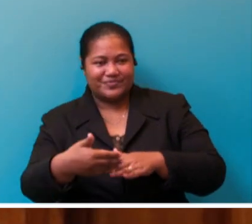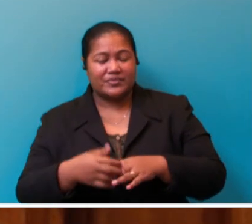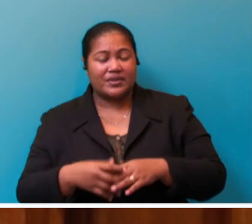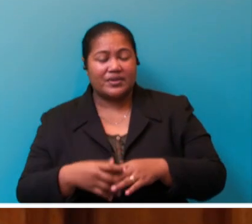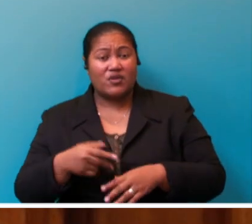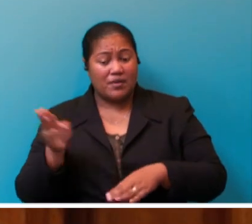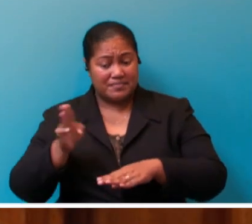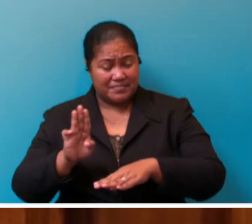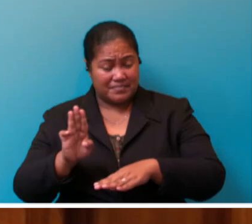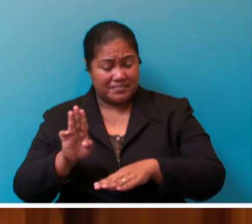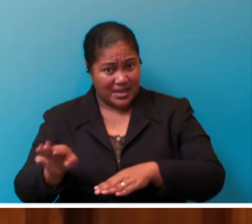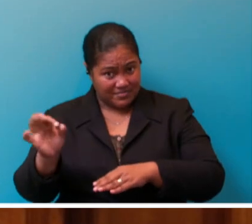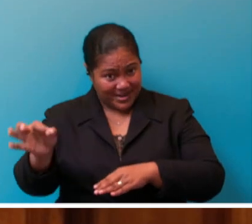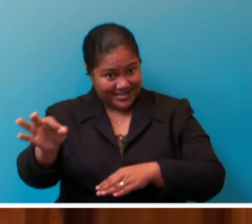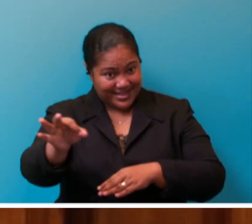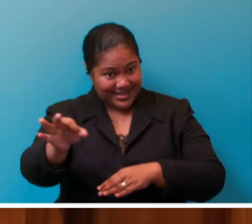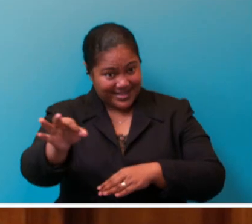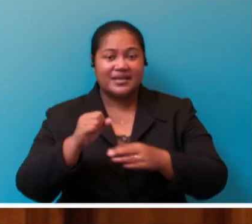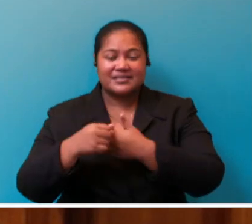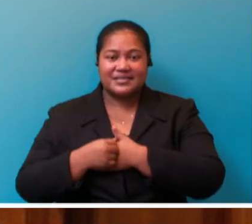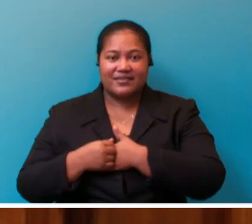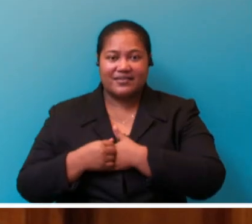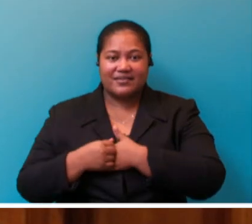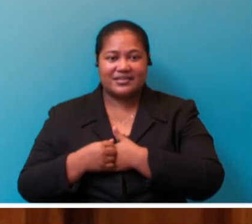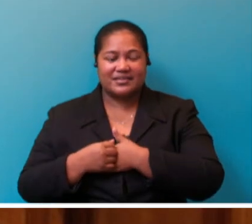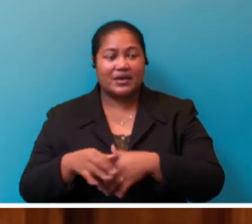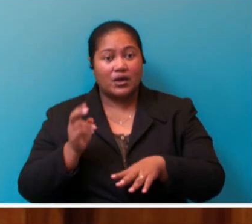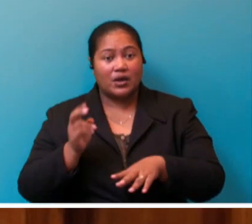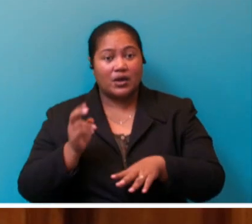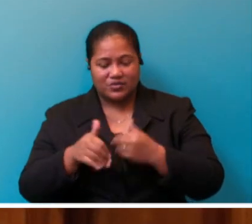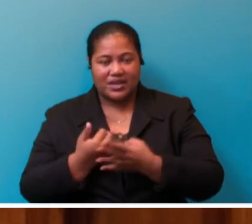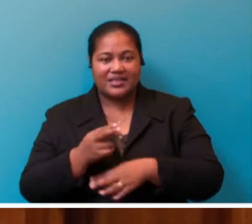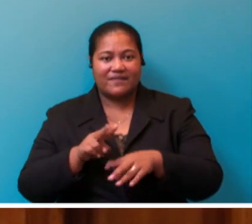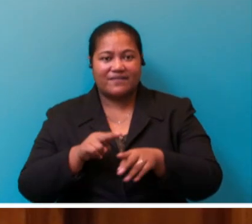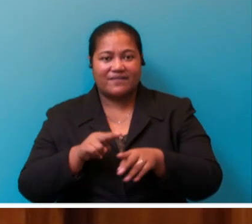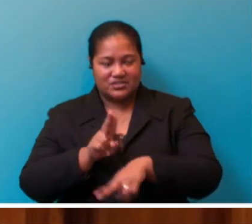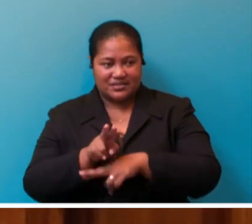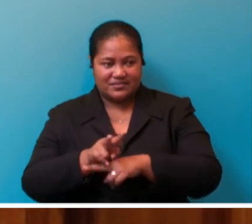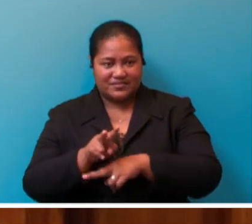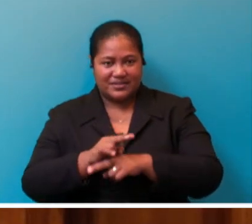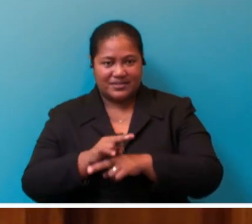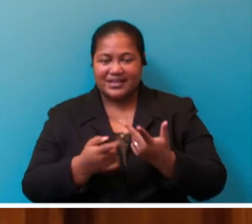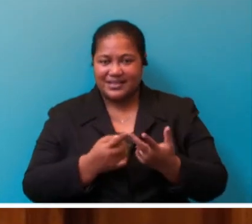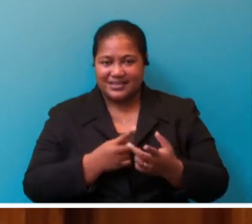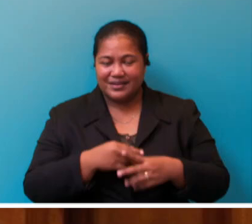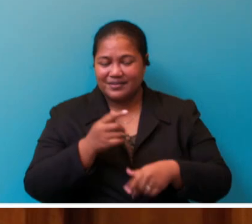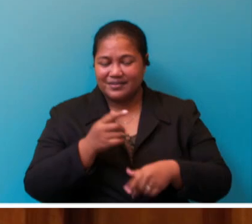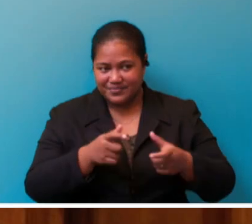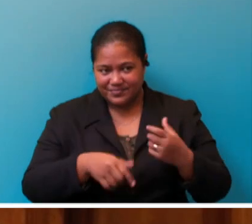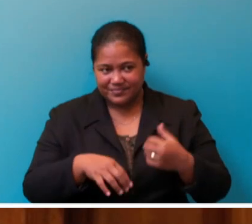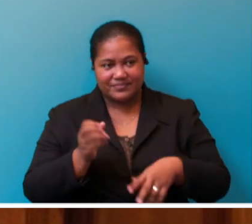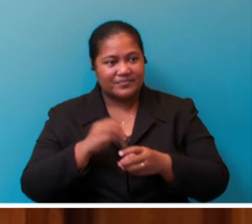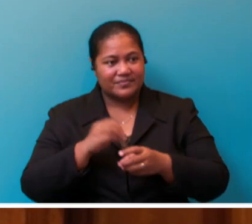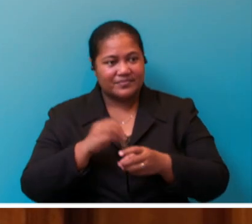navigation, we are also working closely with the Fiji Navy, Fiji Hydrographic Services, and key partners, including Kenua Fiji and